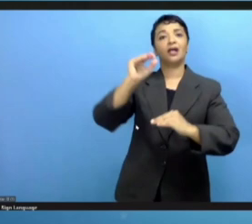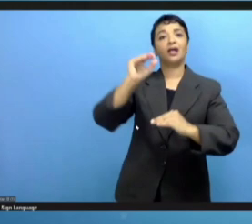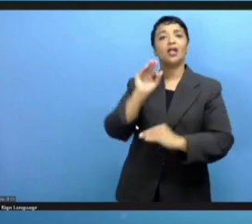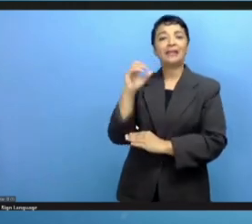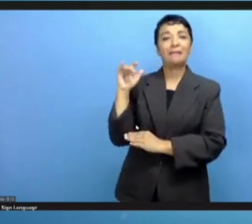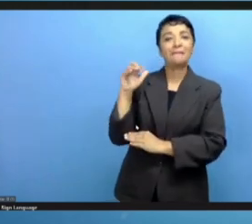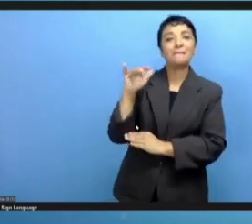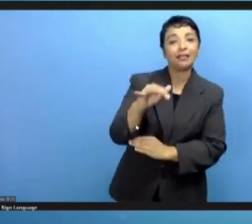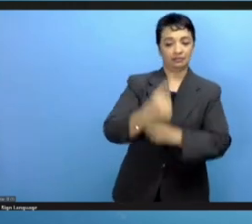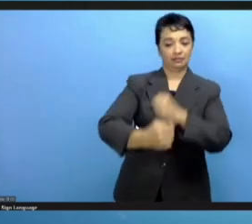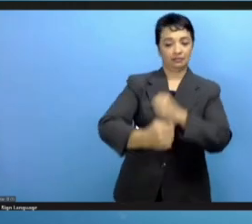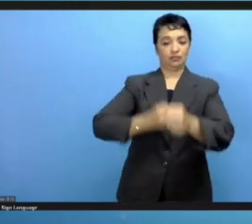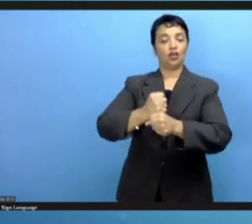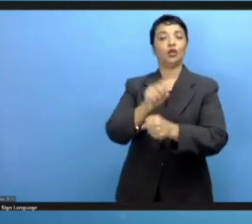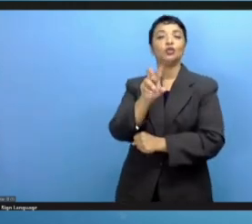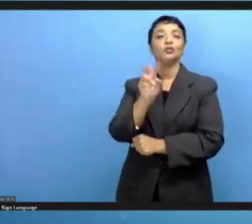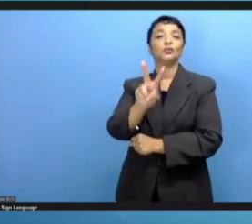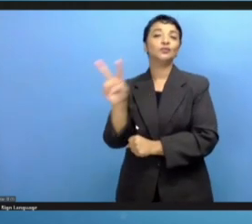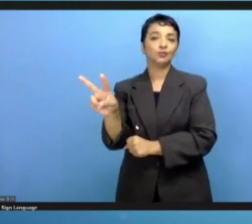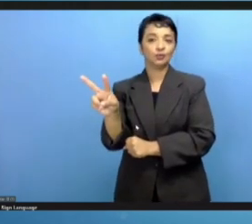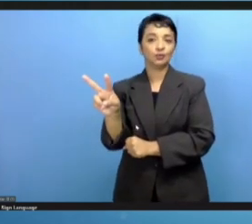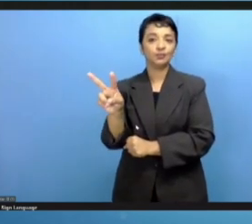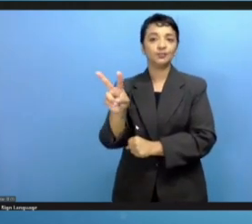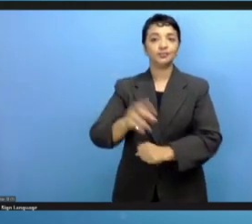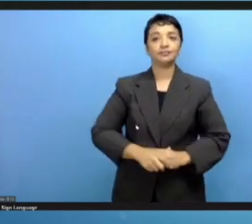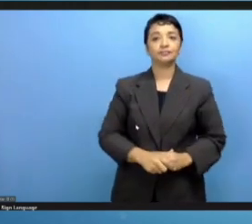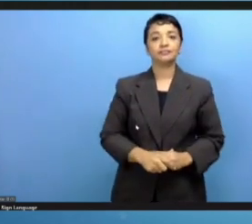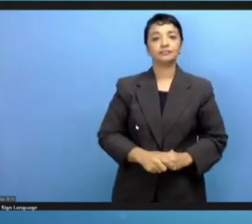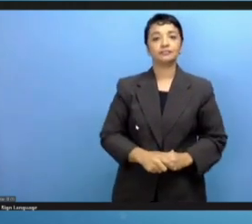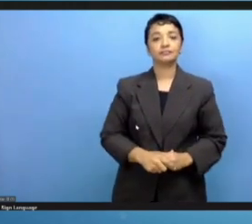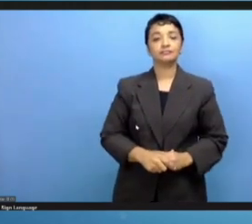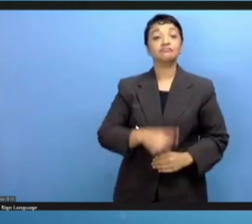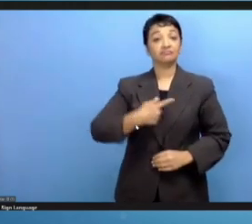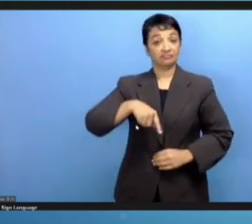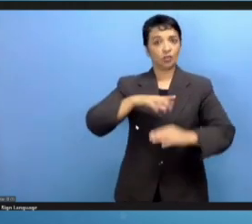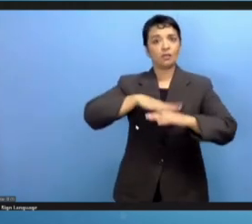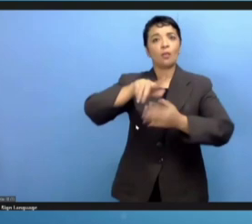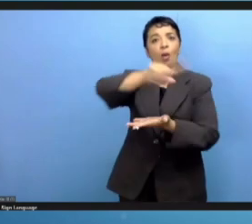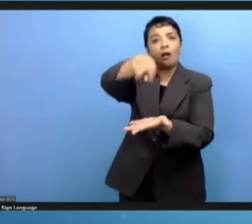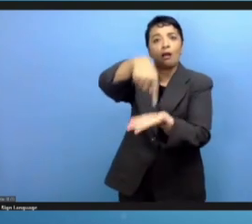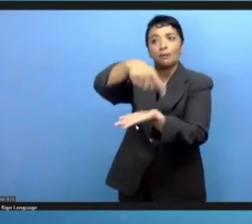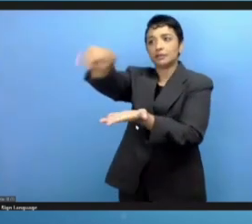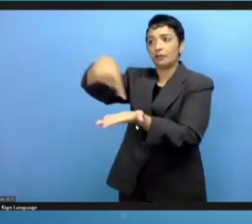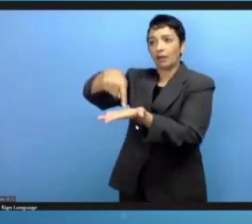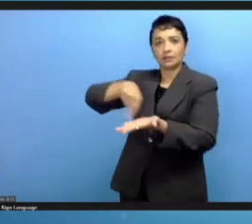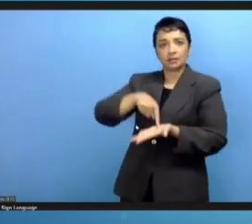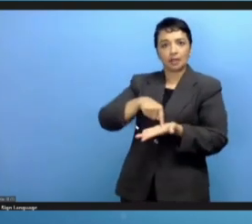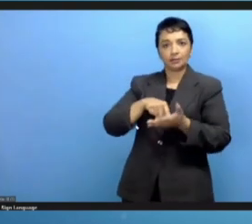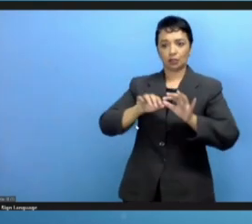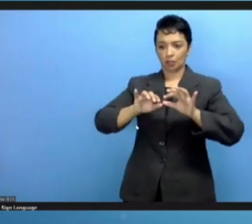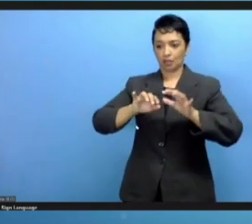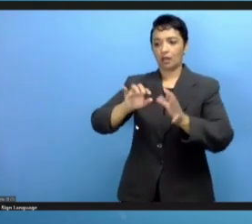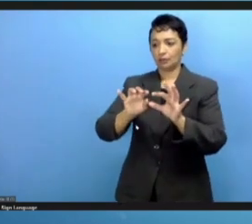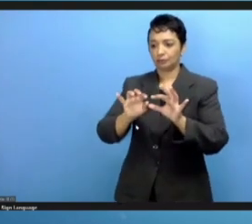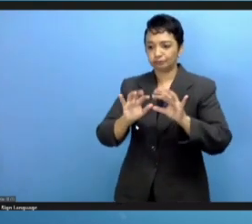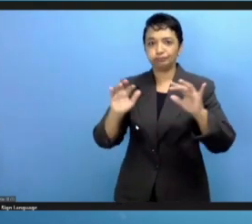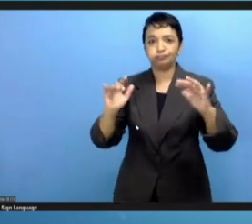2022. Rolling out 4G network in populated towns and 5G network in major cities is